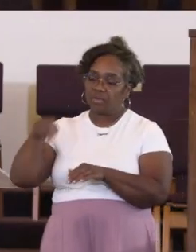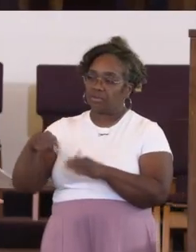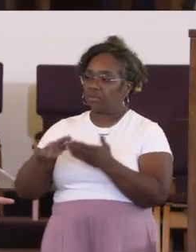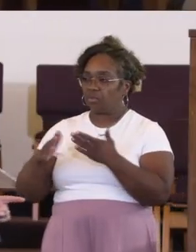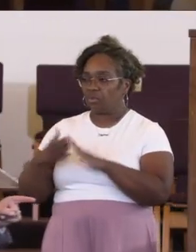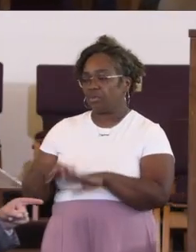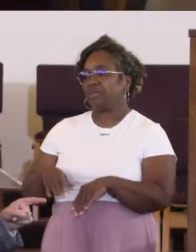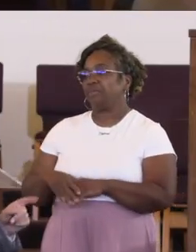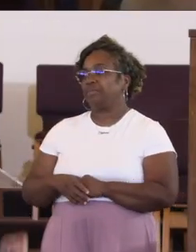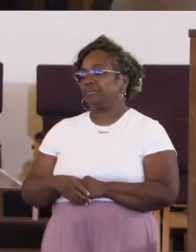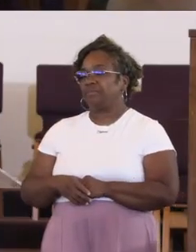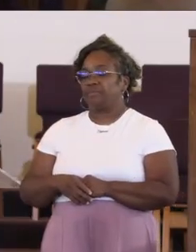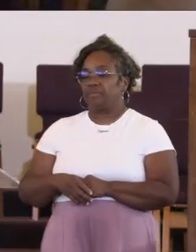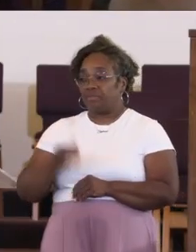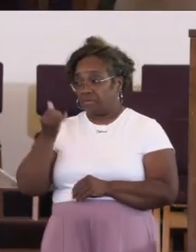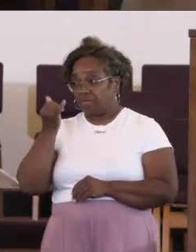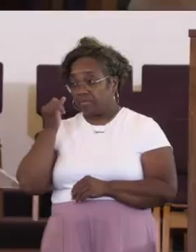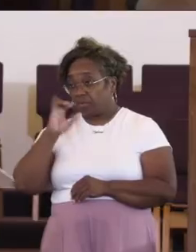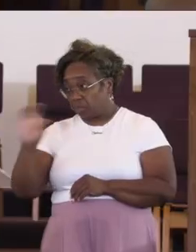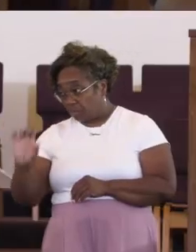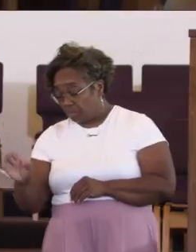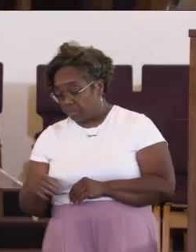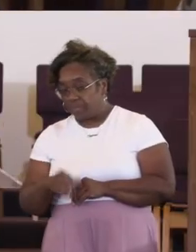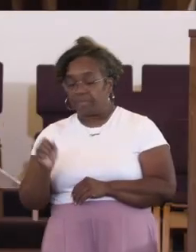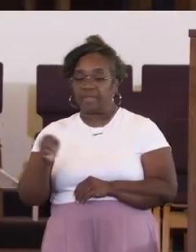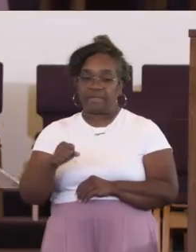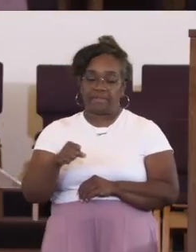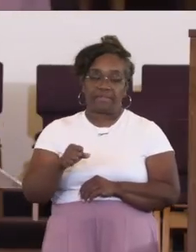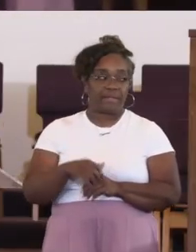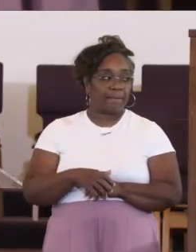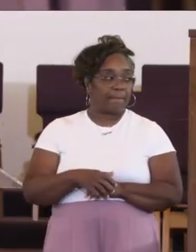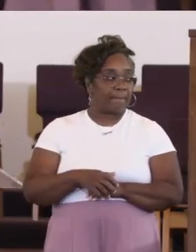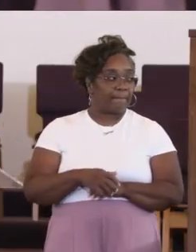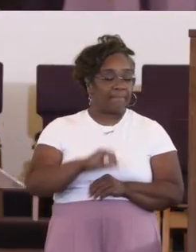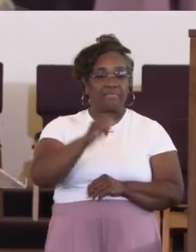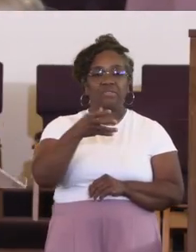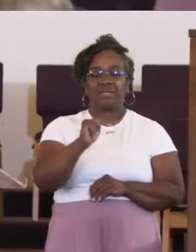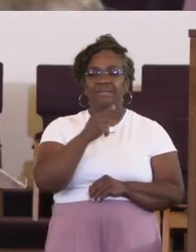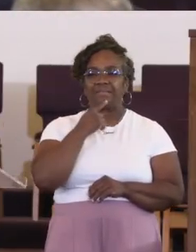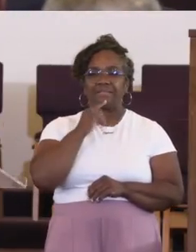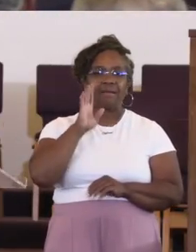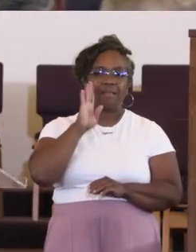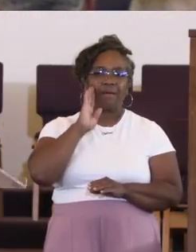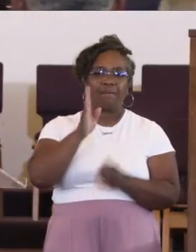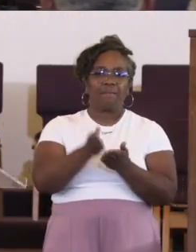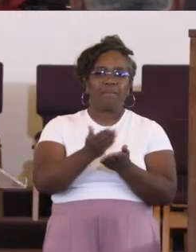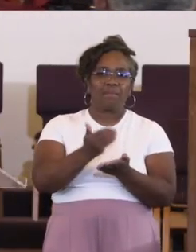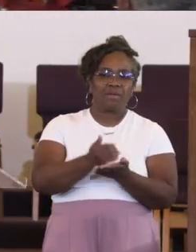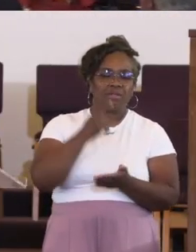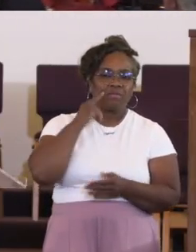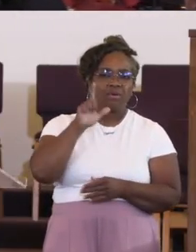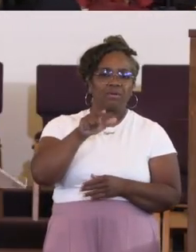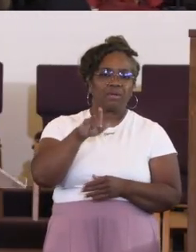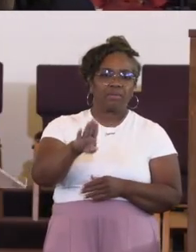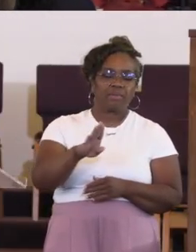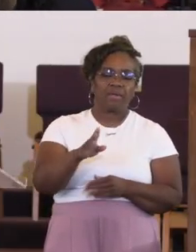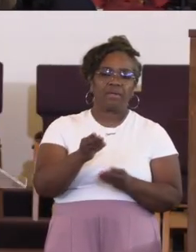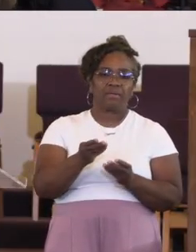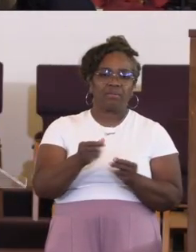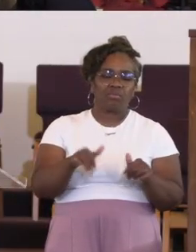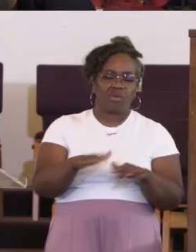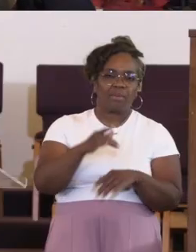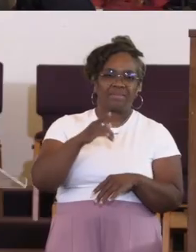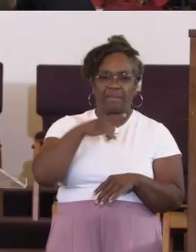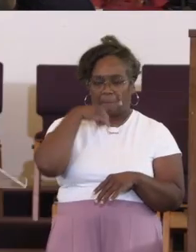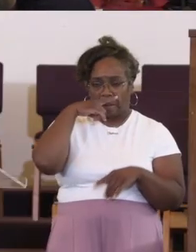phone? Yes. Go ahead. We have Jonas. Jonas says, hi, is there a budget for land-bank properties that are blighted? I live